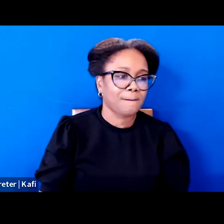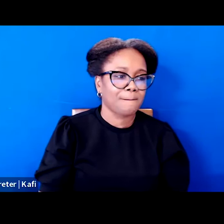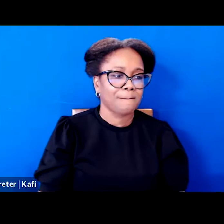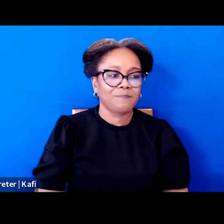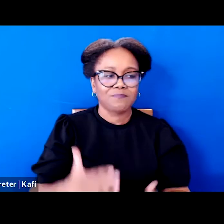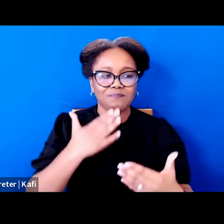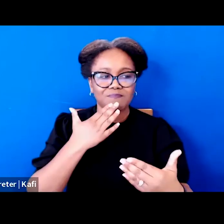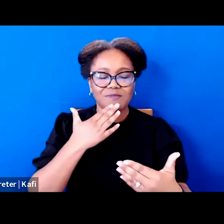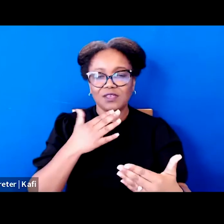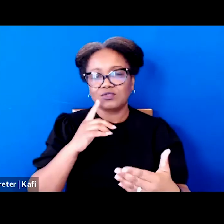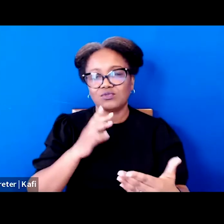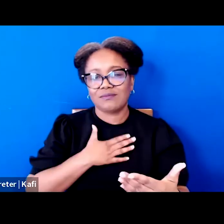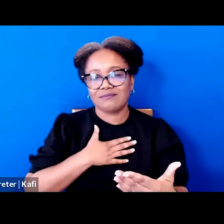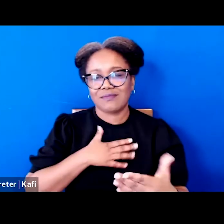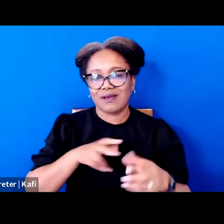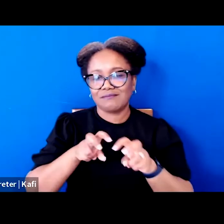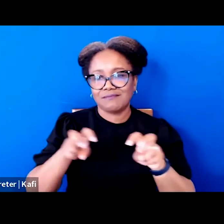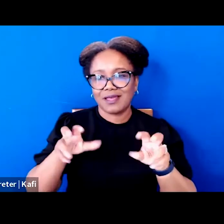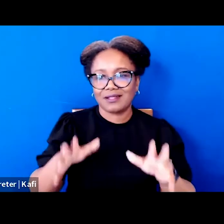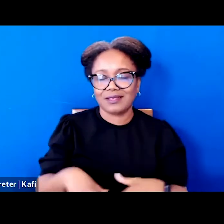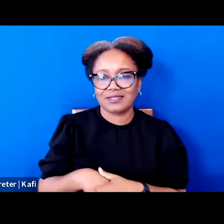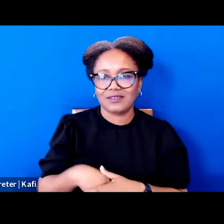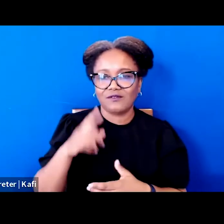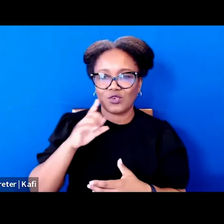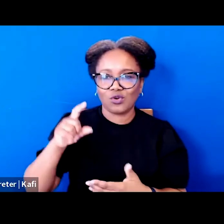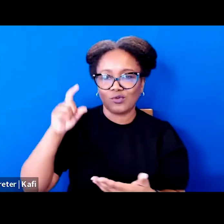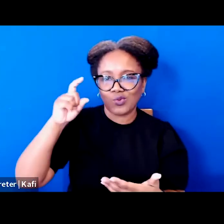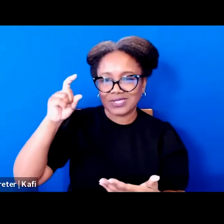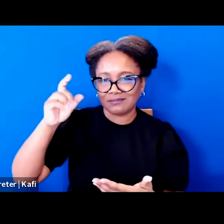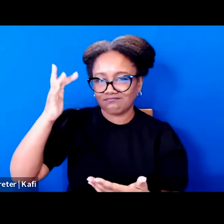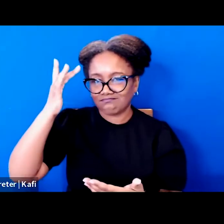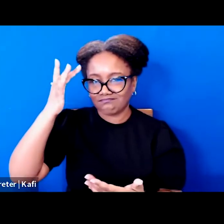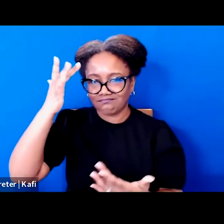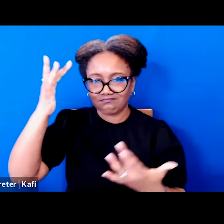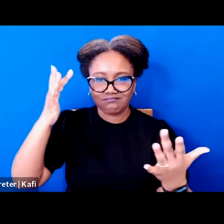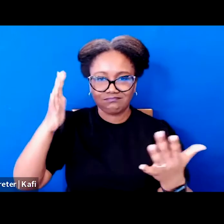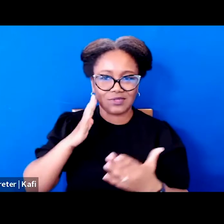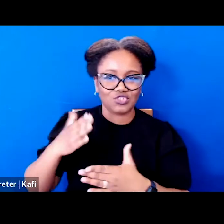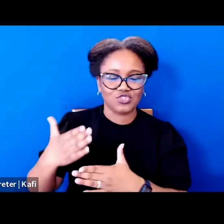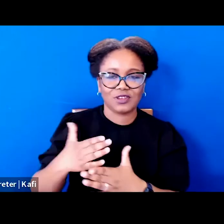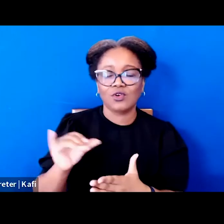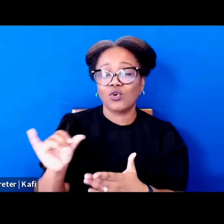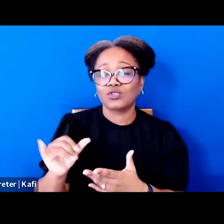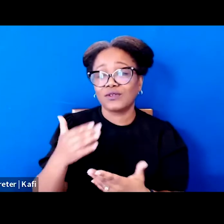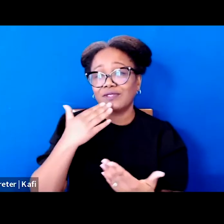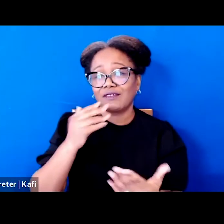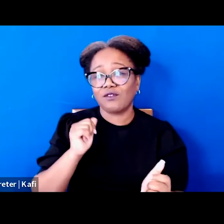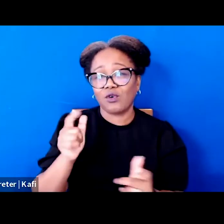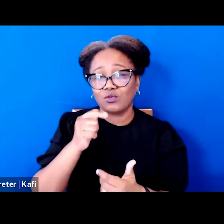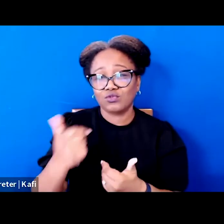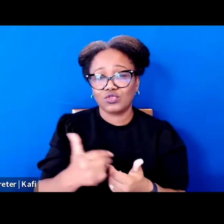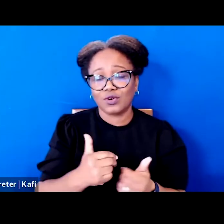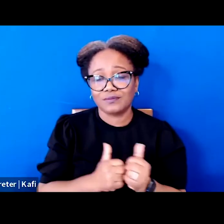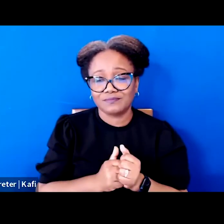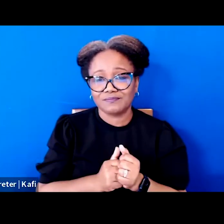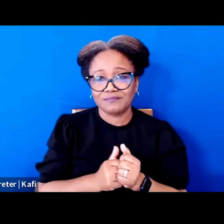you to the attendees for joining us today for such an important conversation. I'm on Tongva